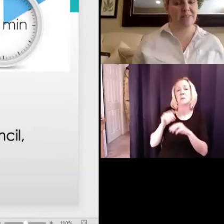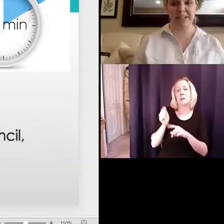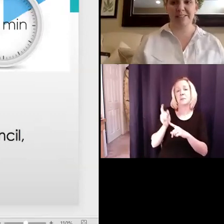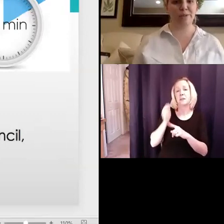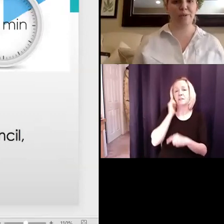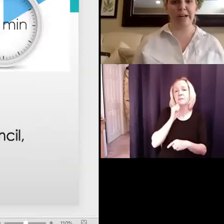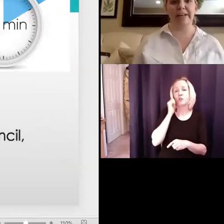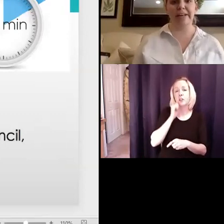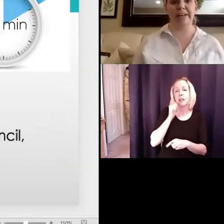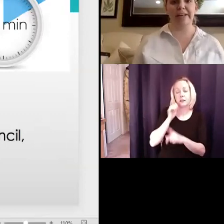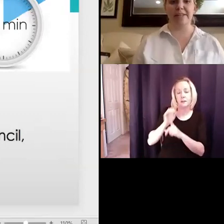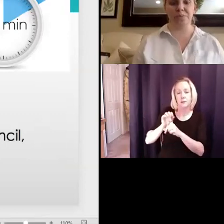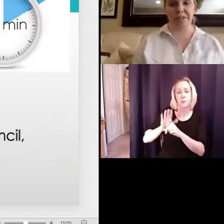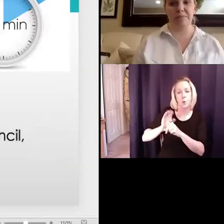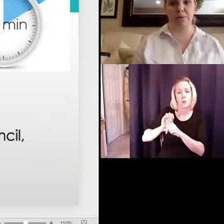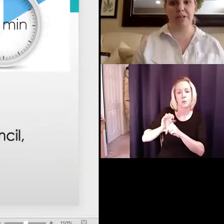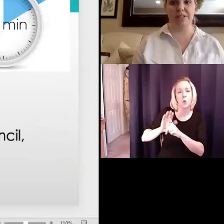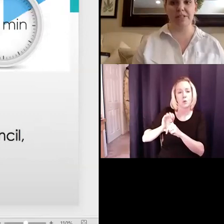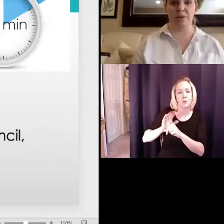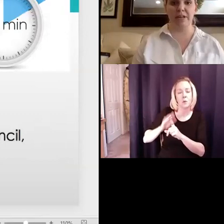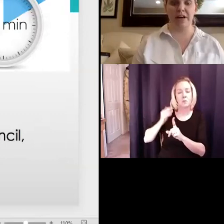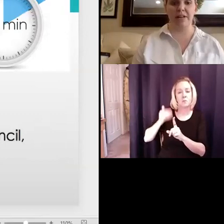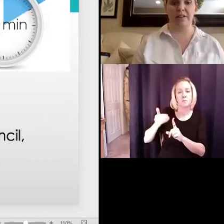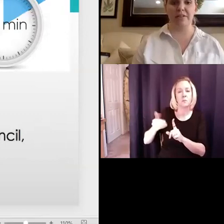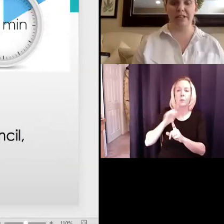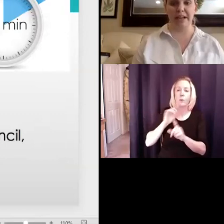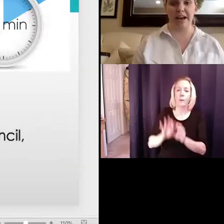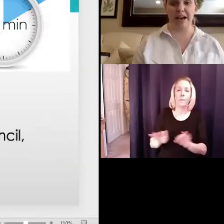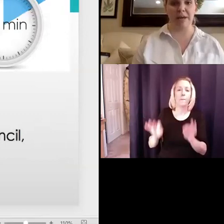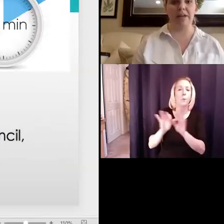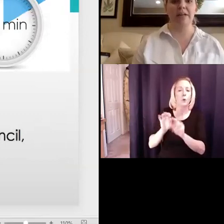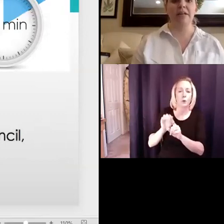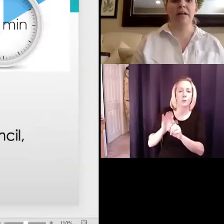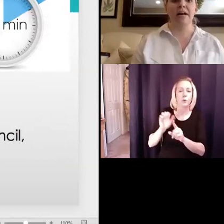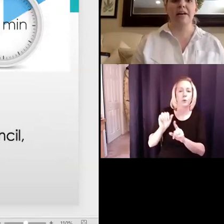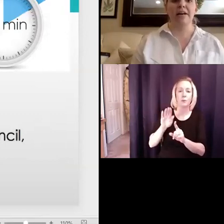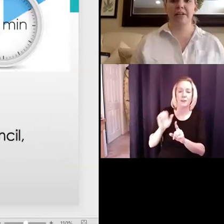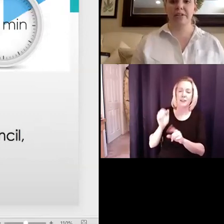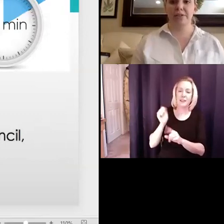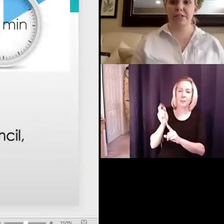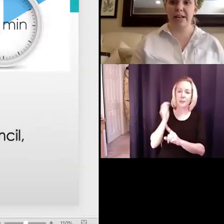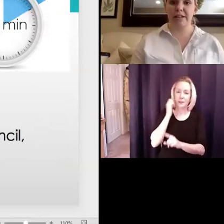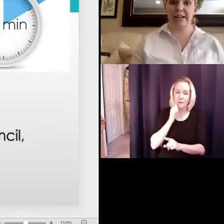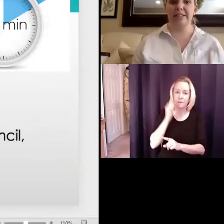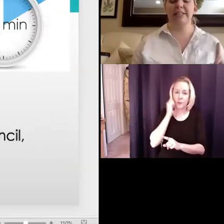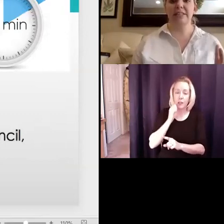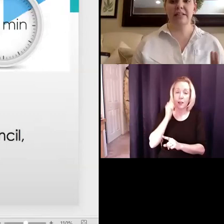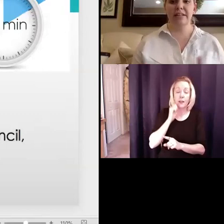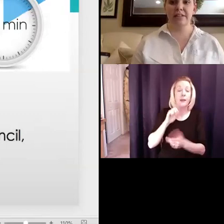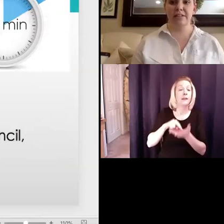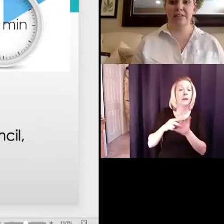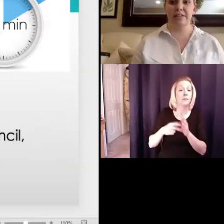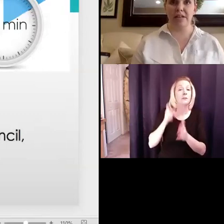10 minutes, great, but it is really important to start working on learning the alphabet. So that includes letter ID,